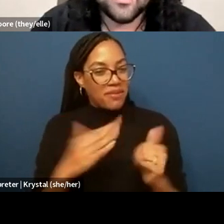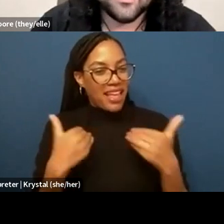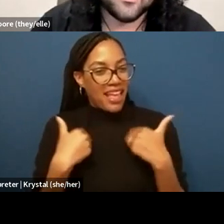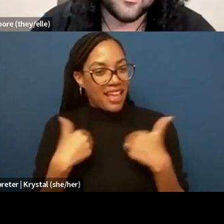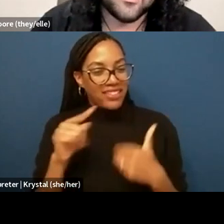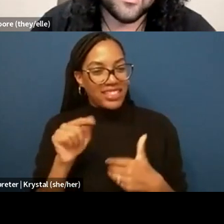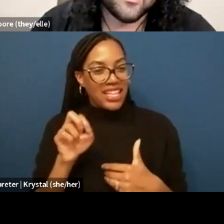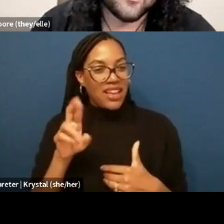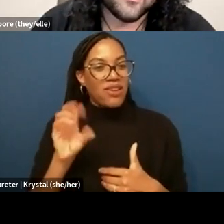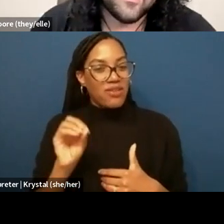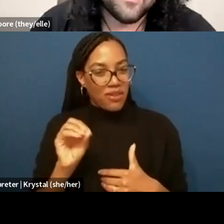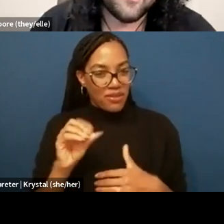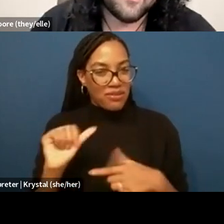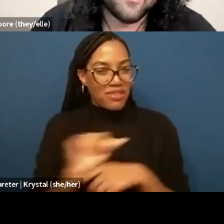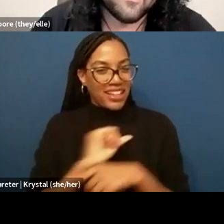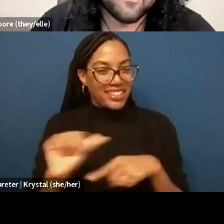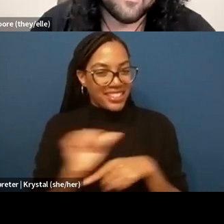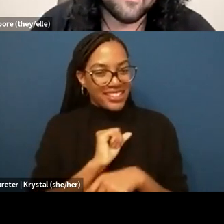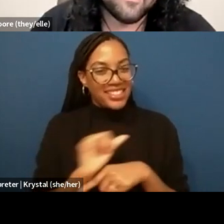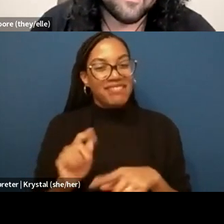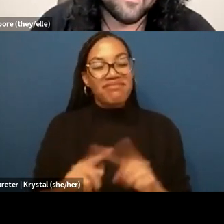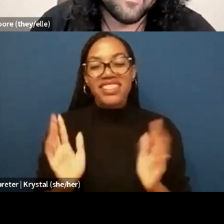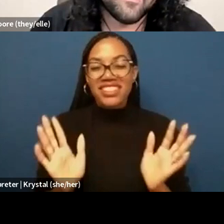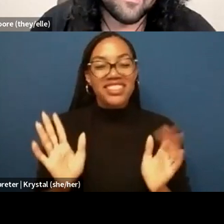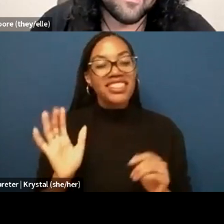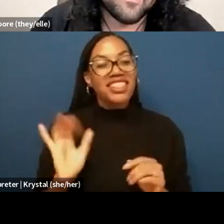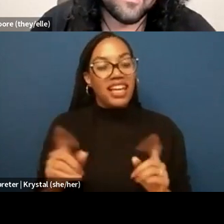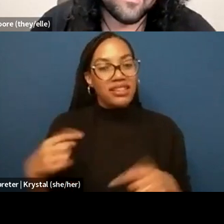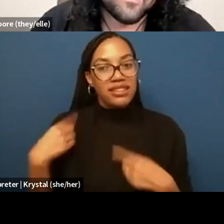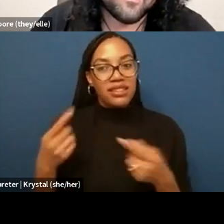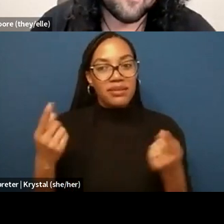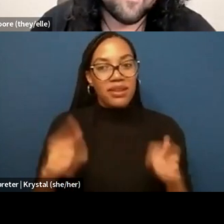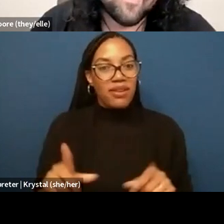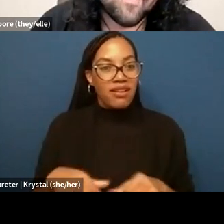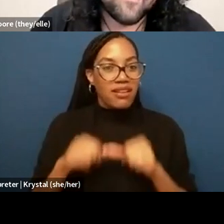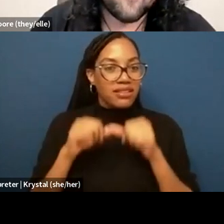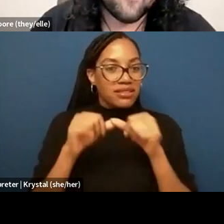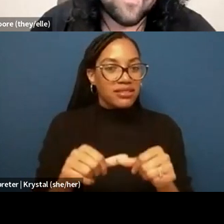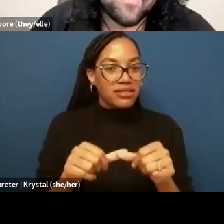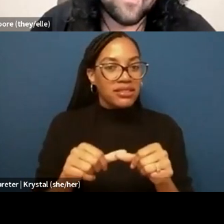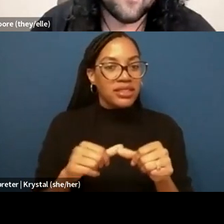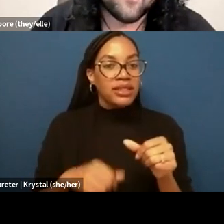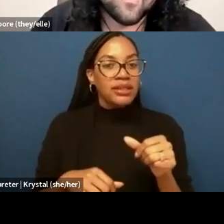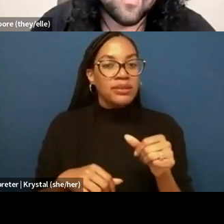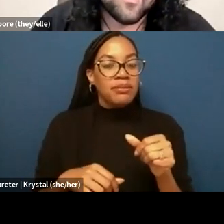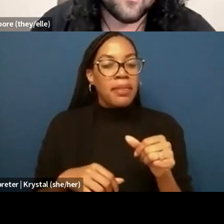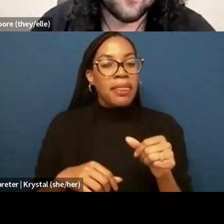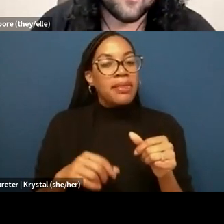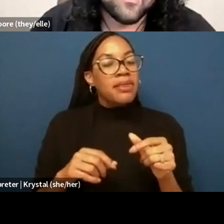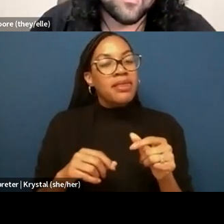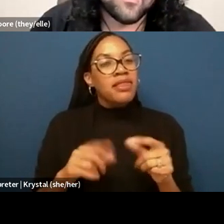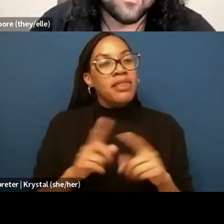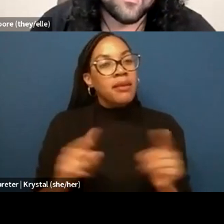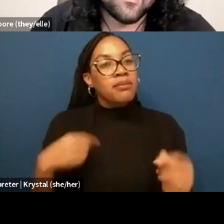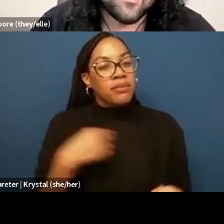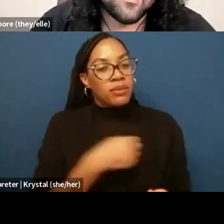I say that with Jess because this has been going on for you. You know, we would hold organizers and providing and supporting